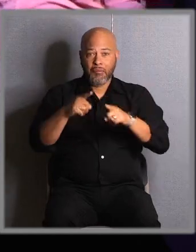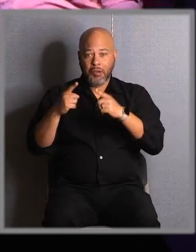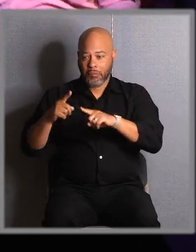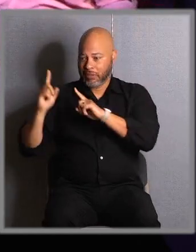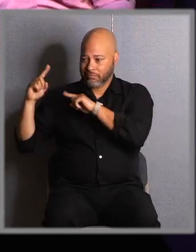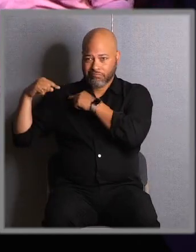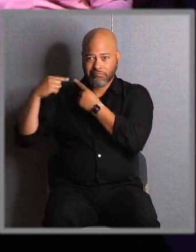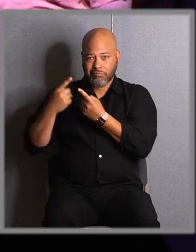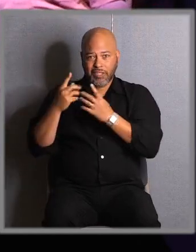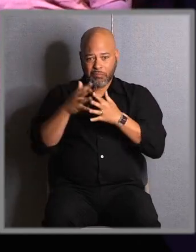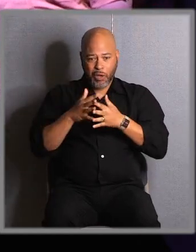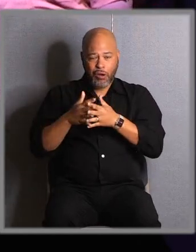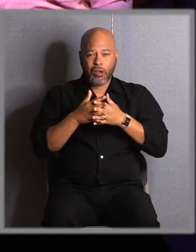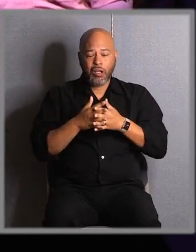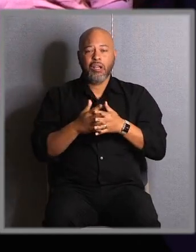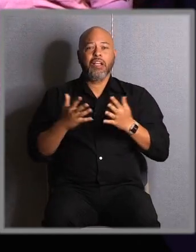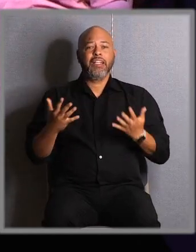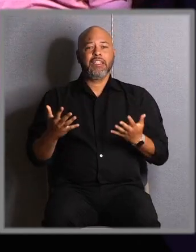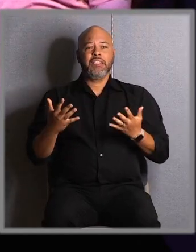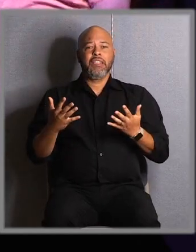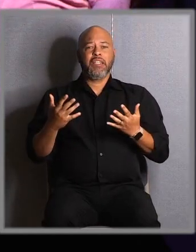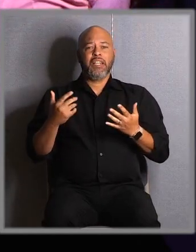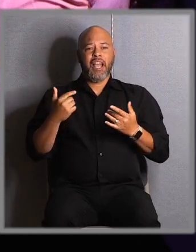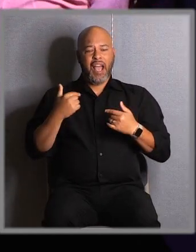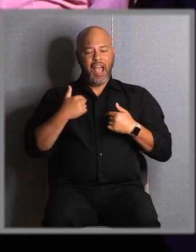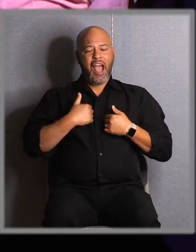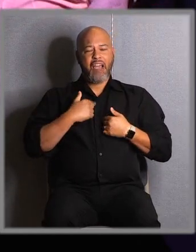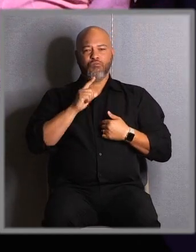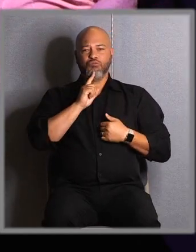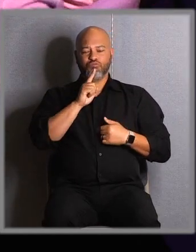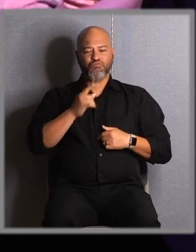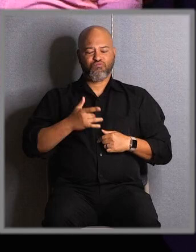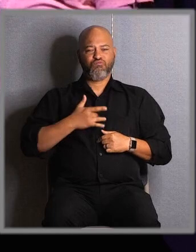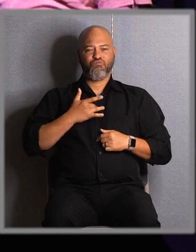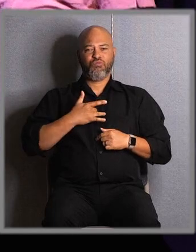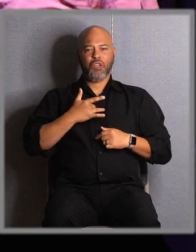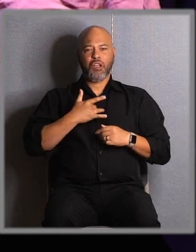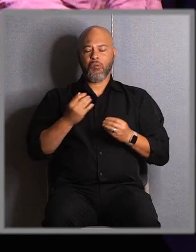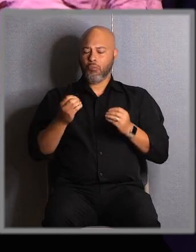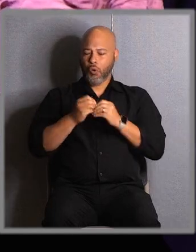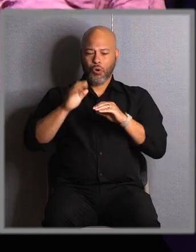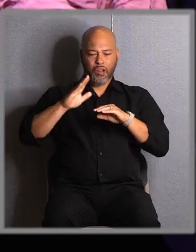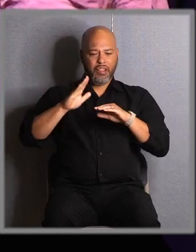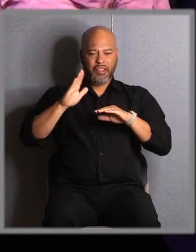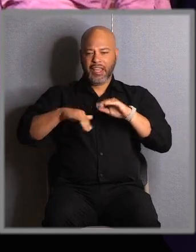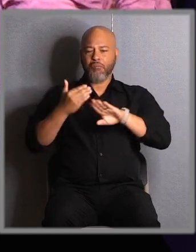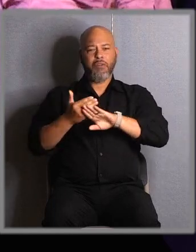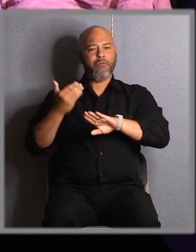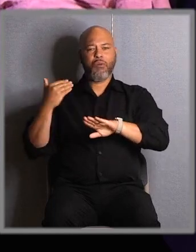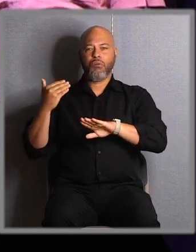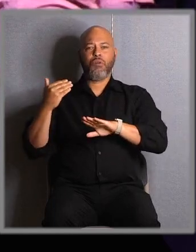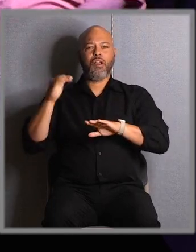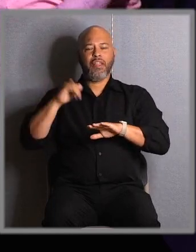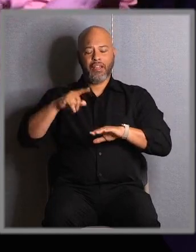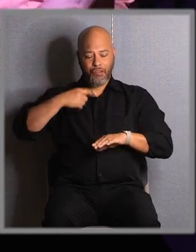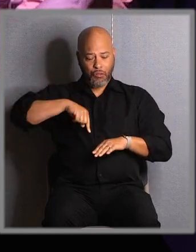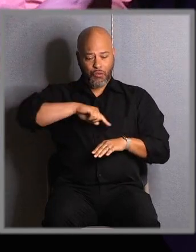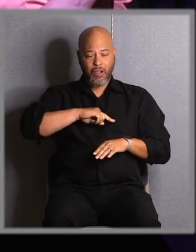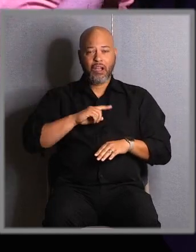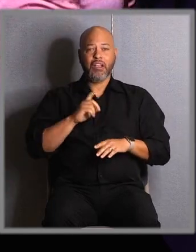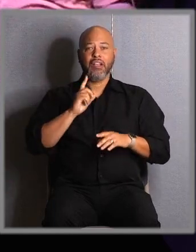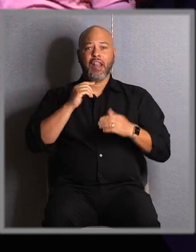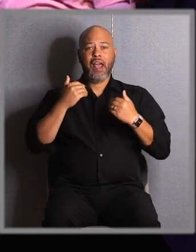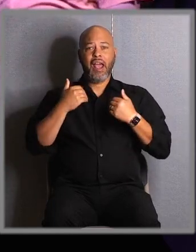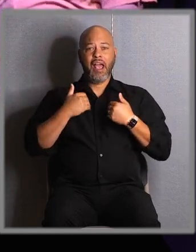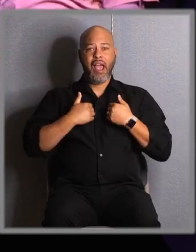in America, I'm convinced that more than ever that those of us who have a